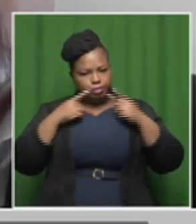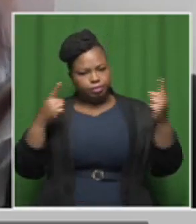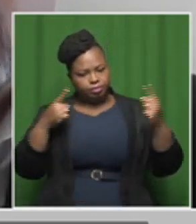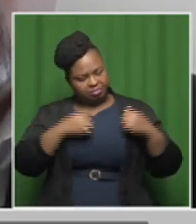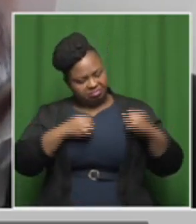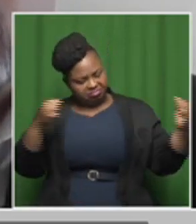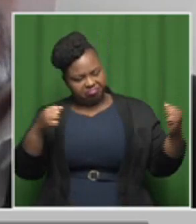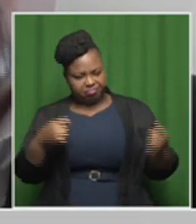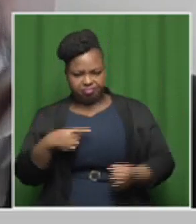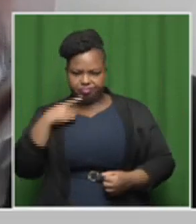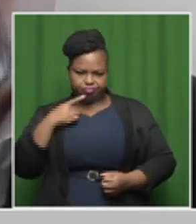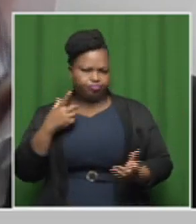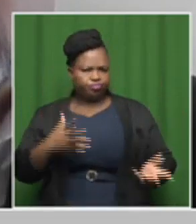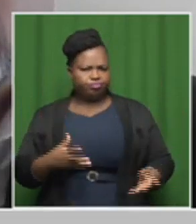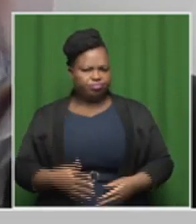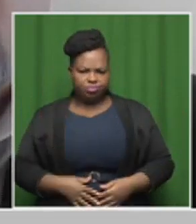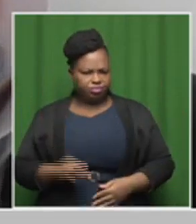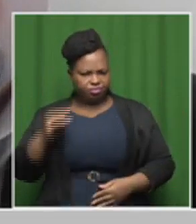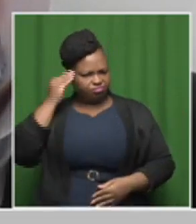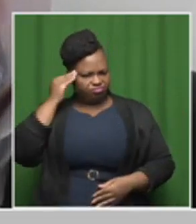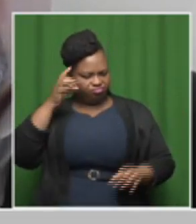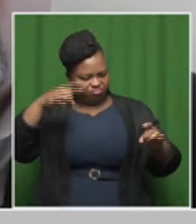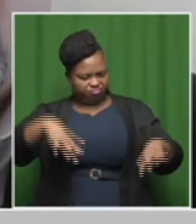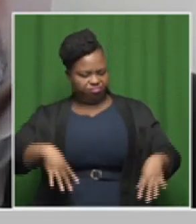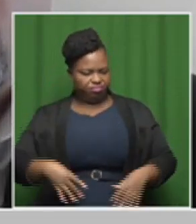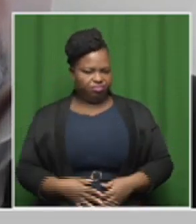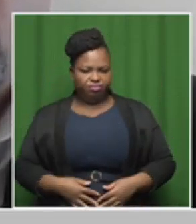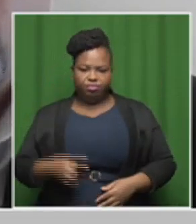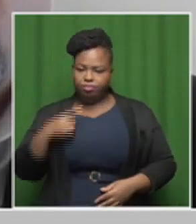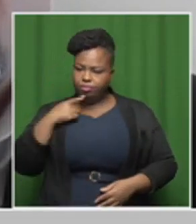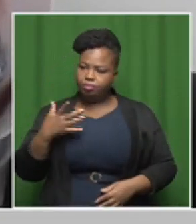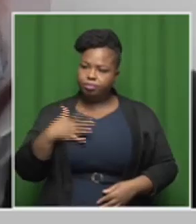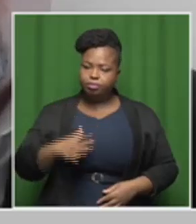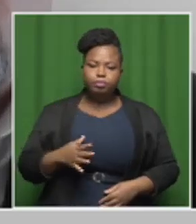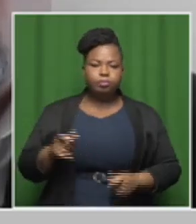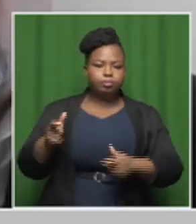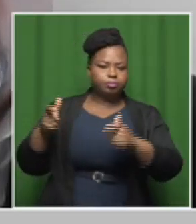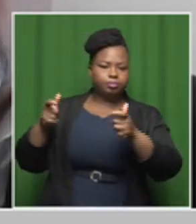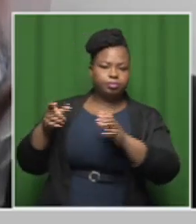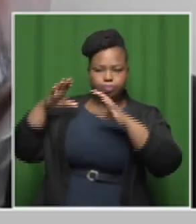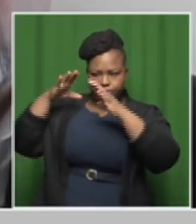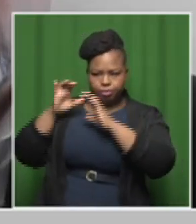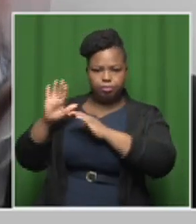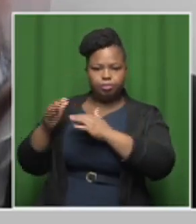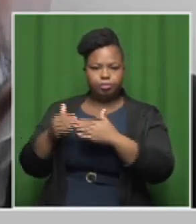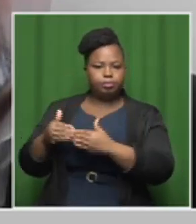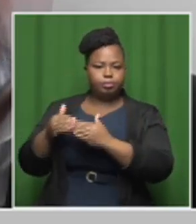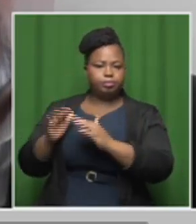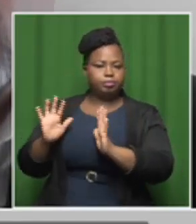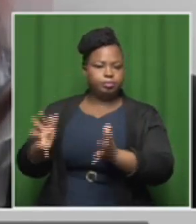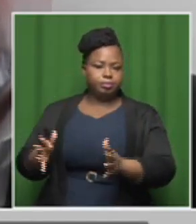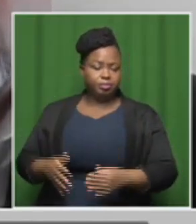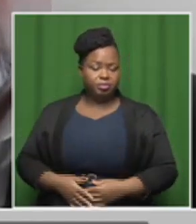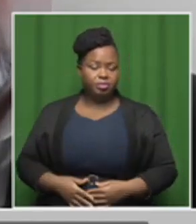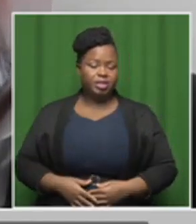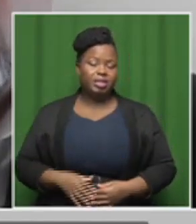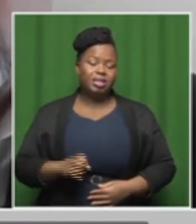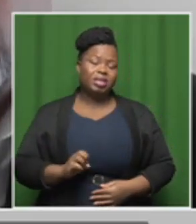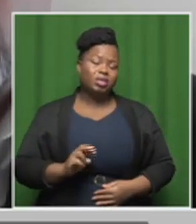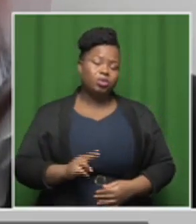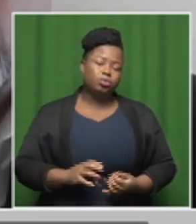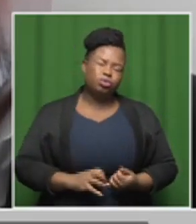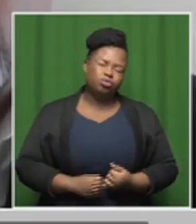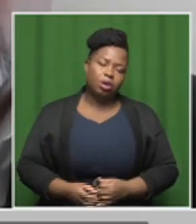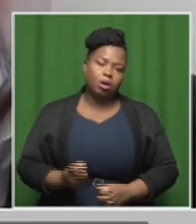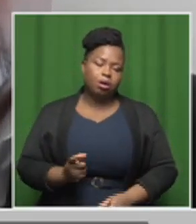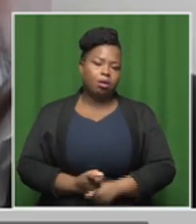out there saying that he's not interested in this. He wants to grow industry. You've got the EU trying really hard. They have a